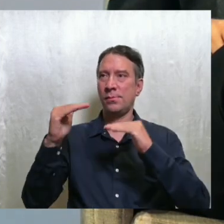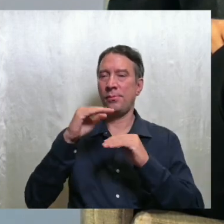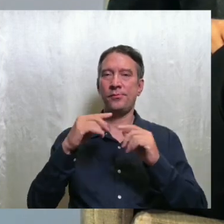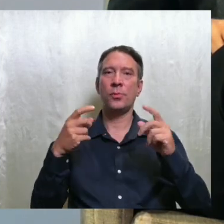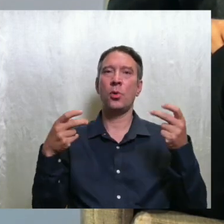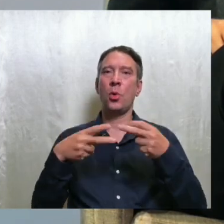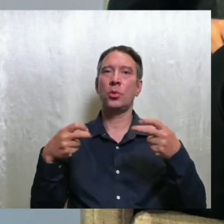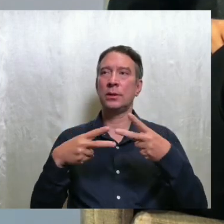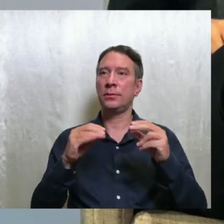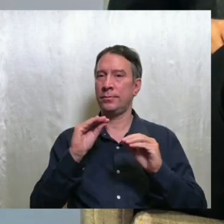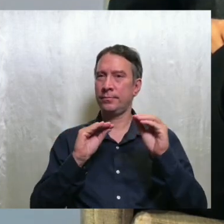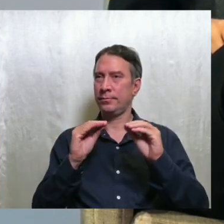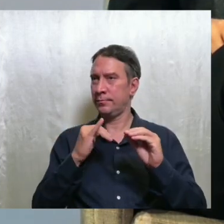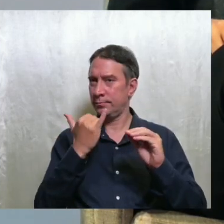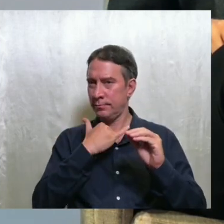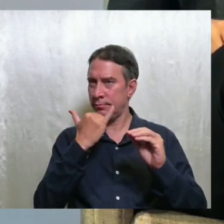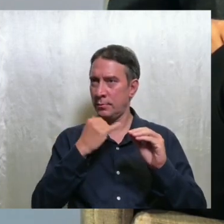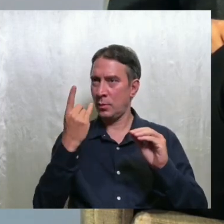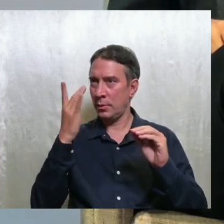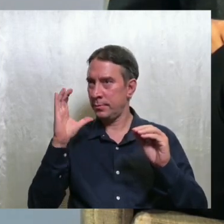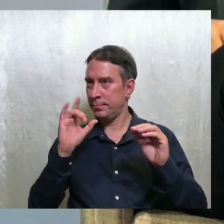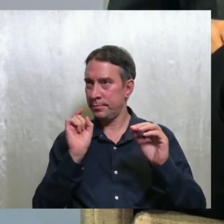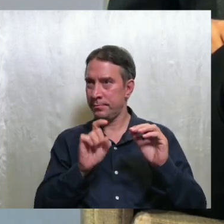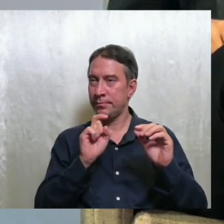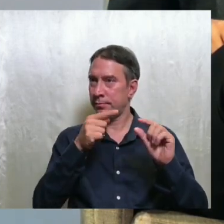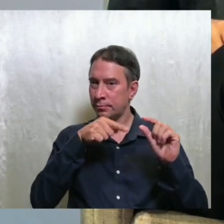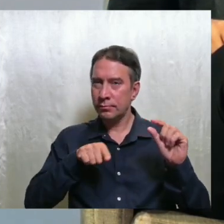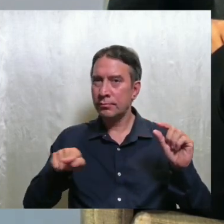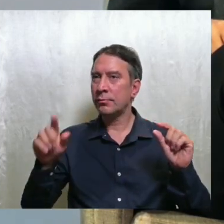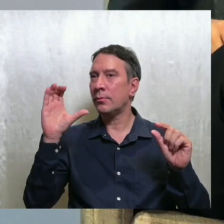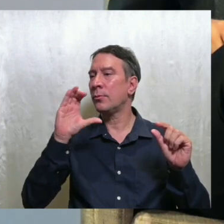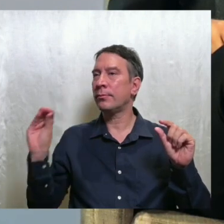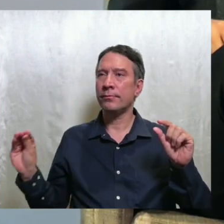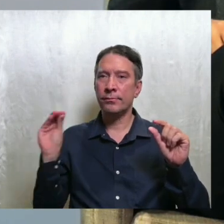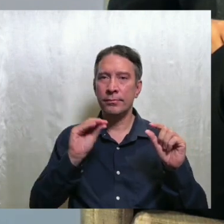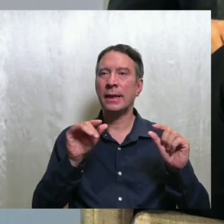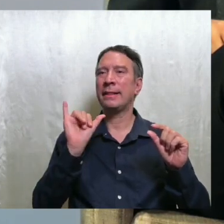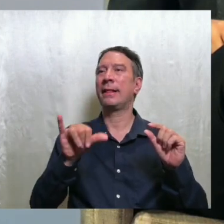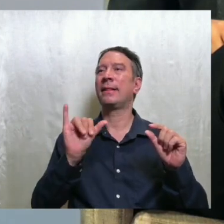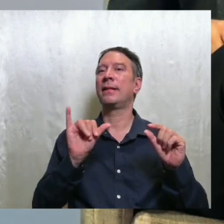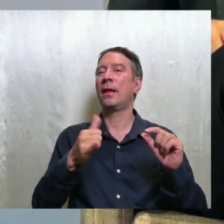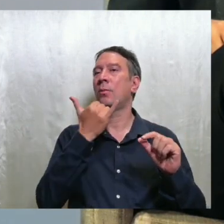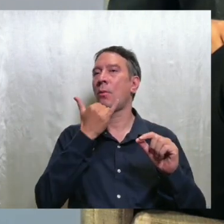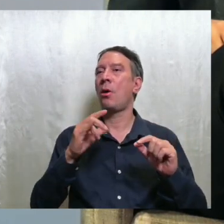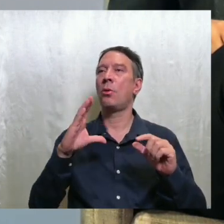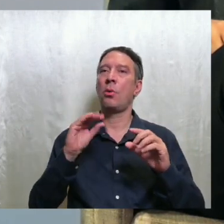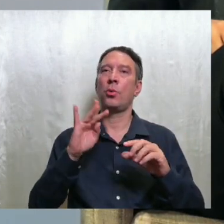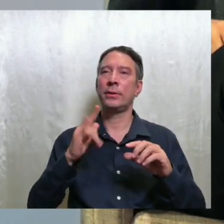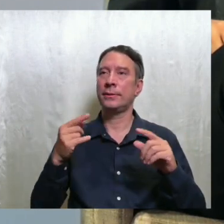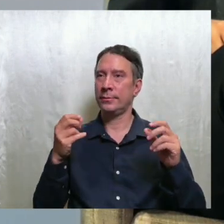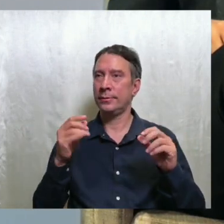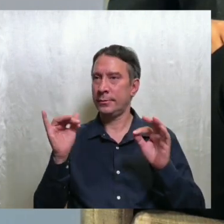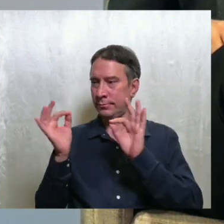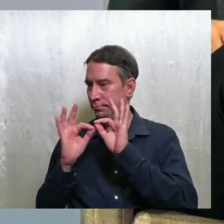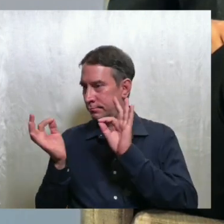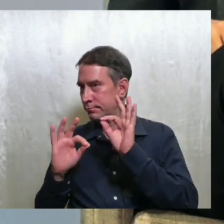could be Socrates style, where you are thinking, what do you think is the right way to do this? Or have you used these things correctly or something like that? Or